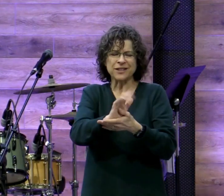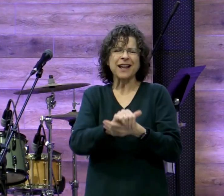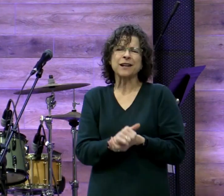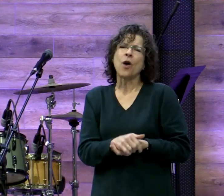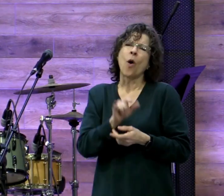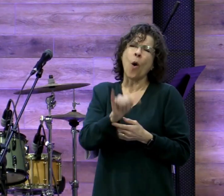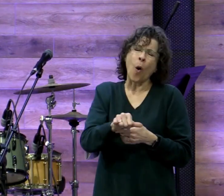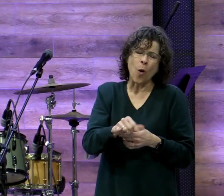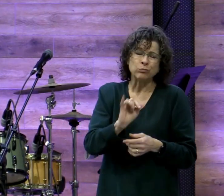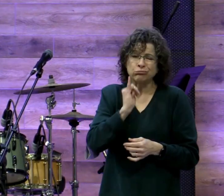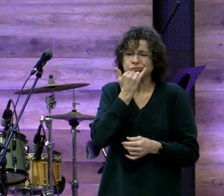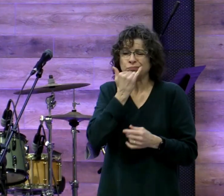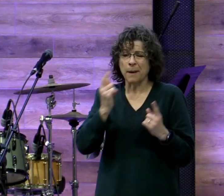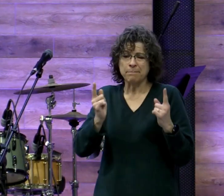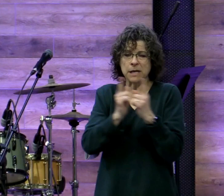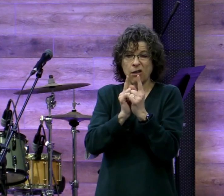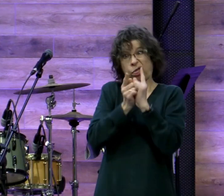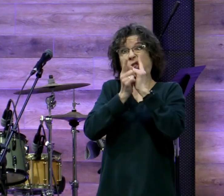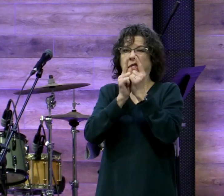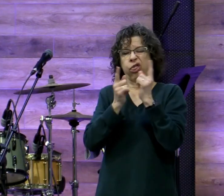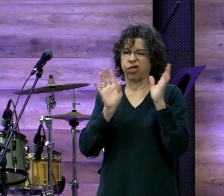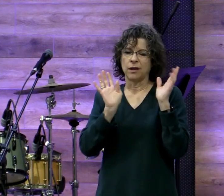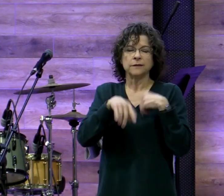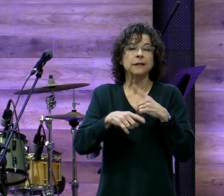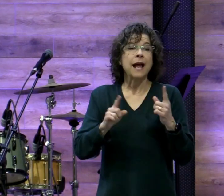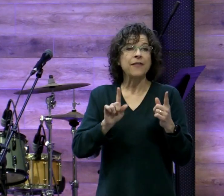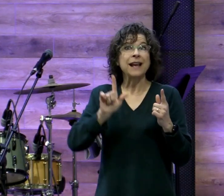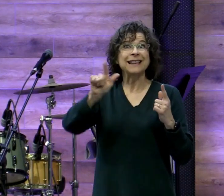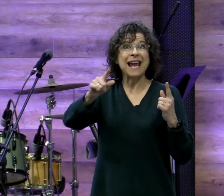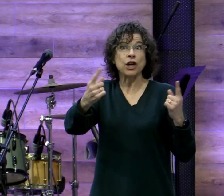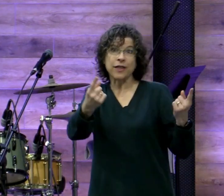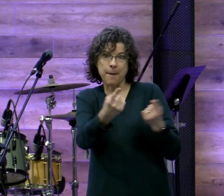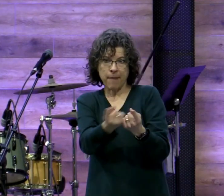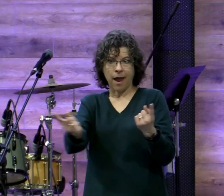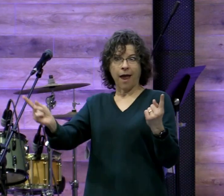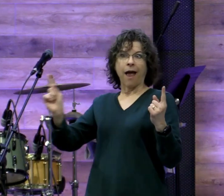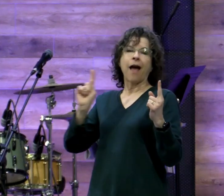really actually great. I mean, this is how the Hallmark Channel exists.